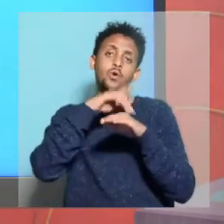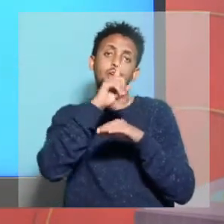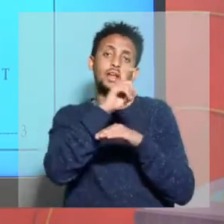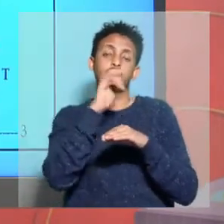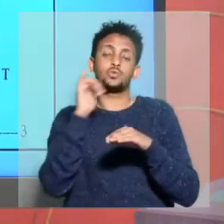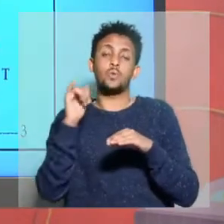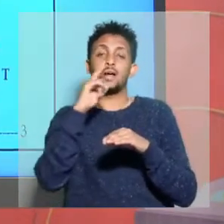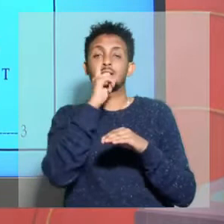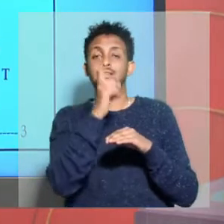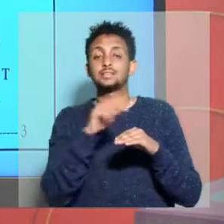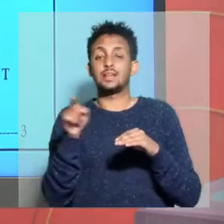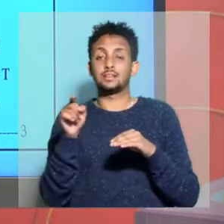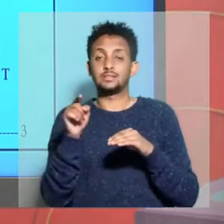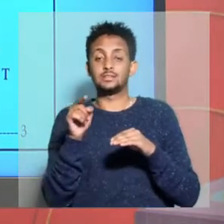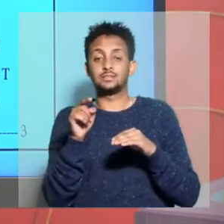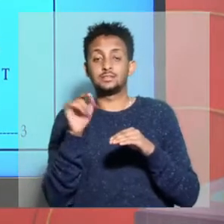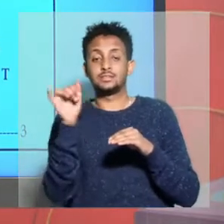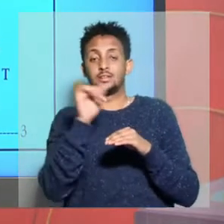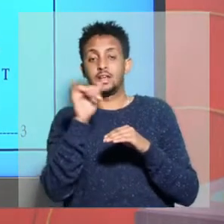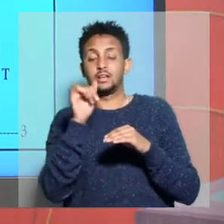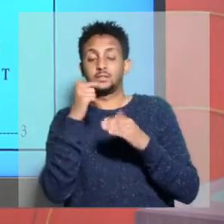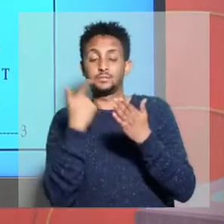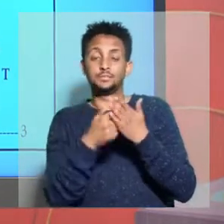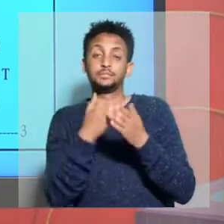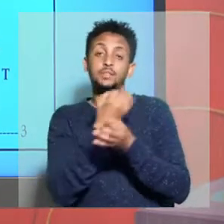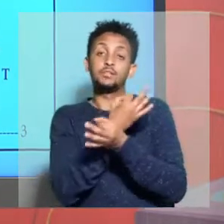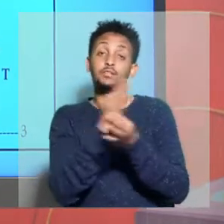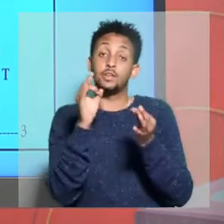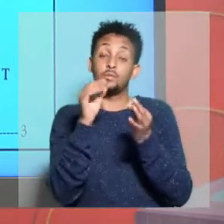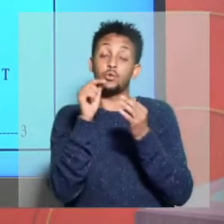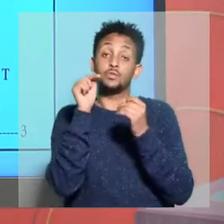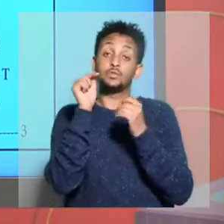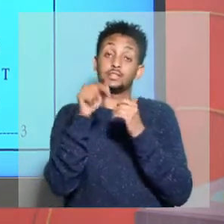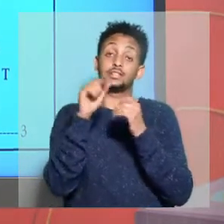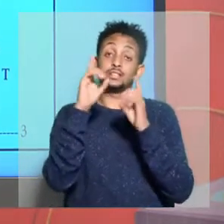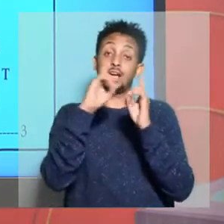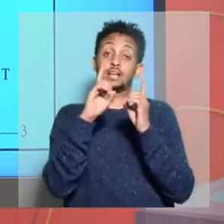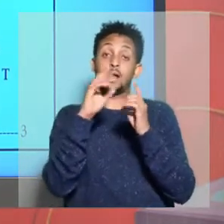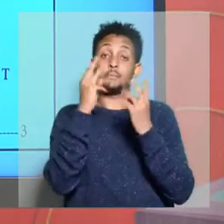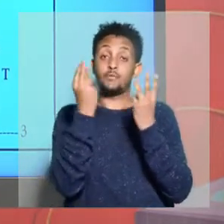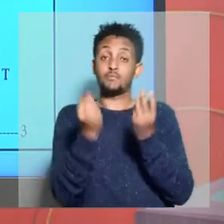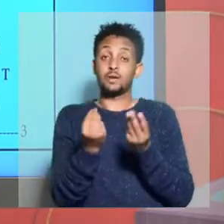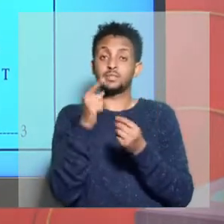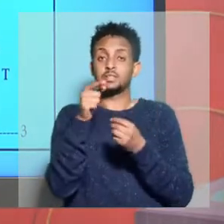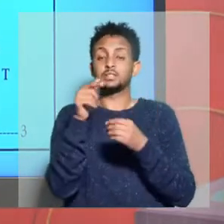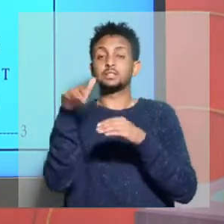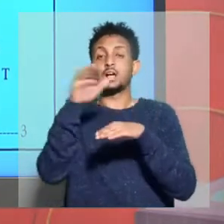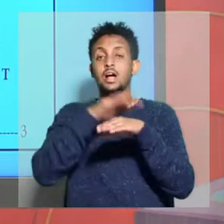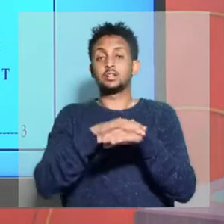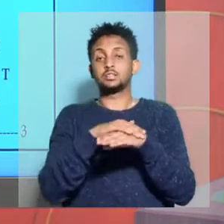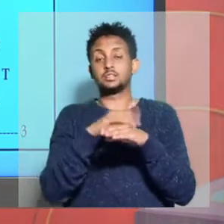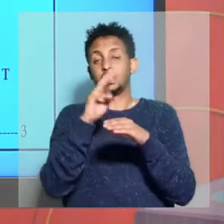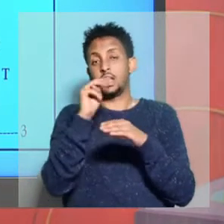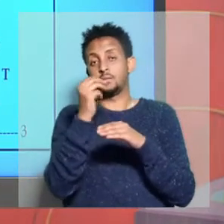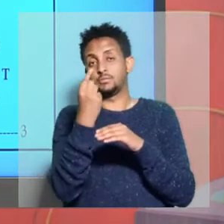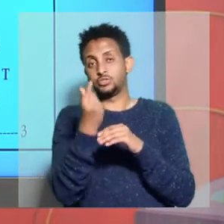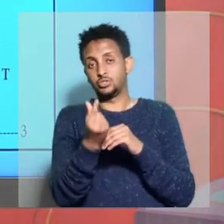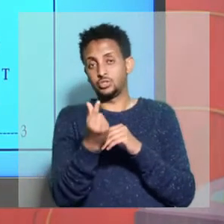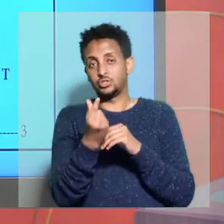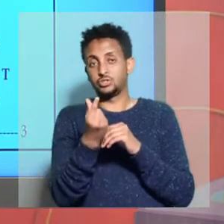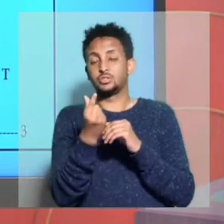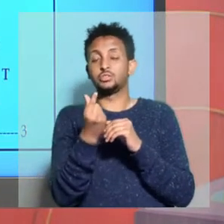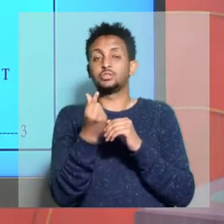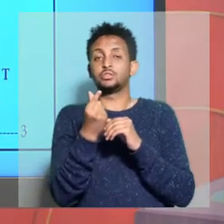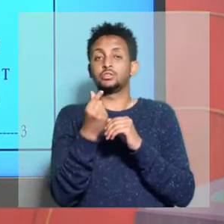Y, Z like this. The free body diagram of the mass is acting downward mg. There will